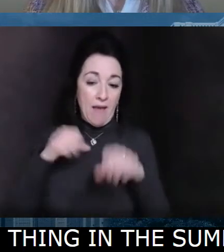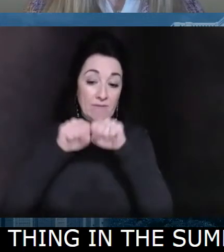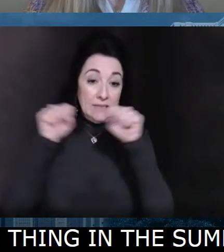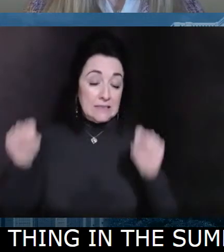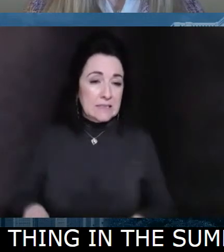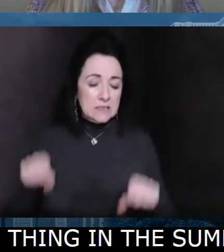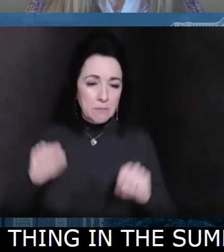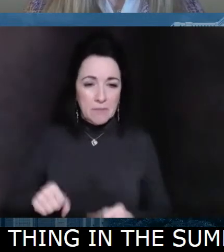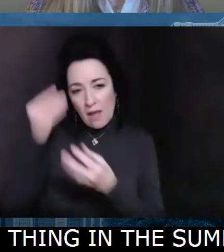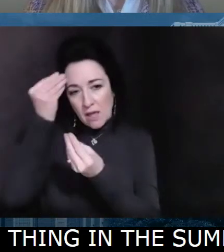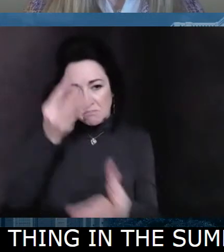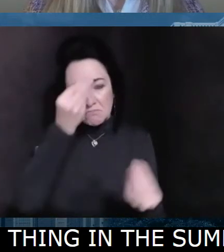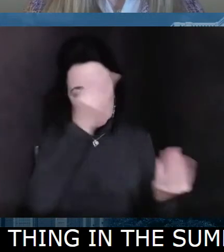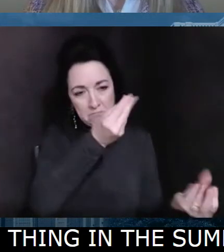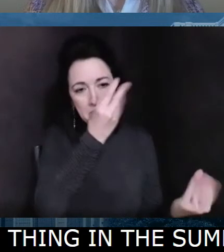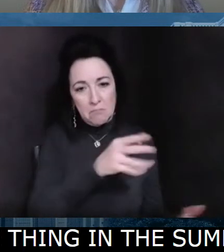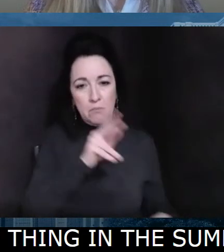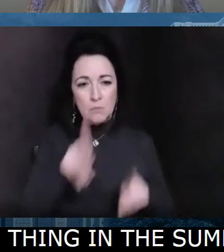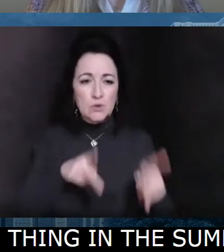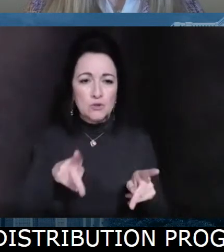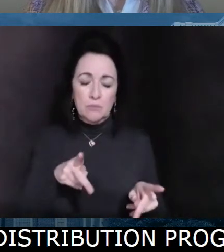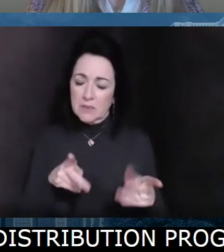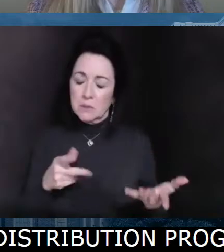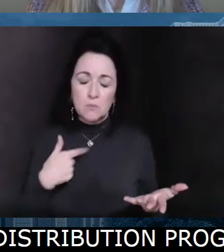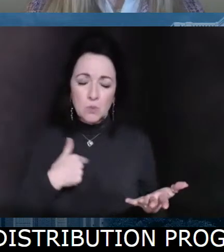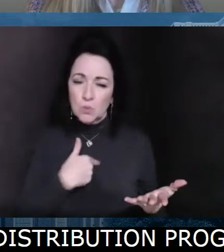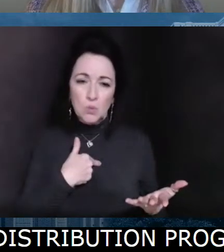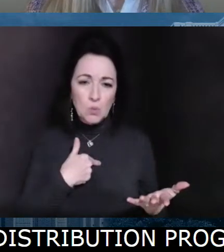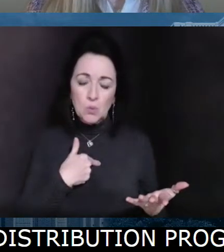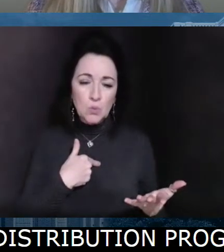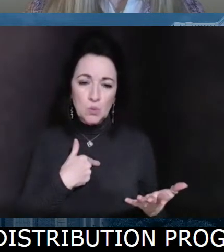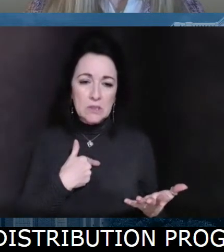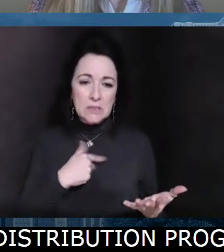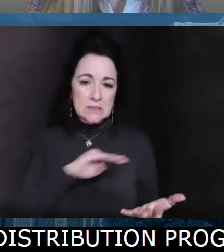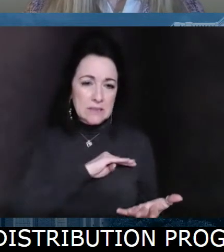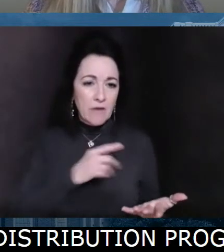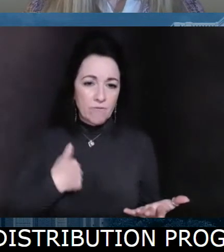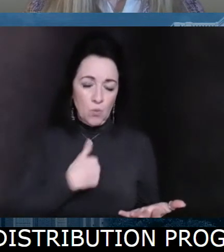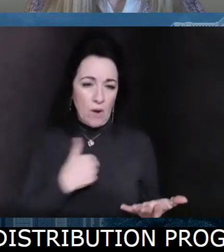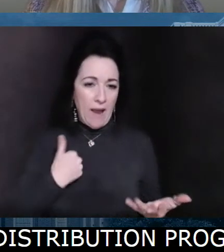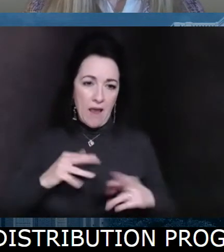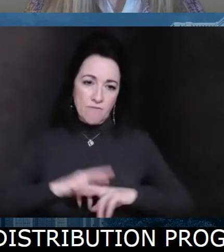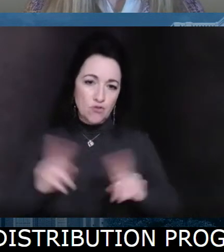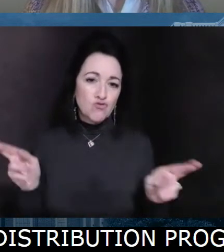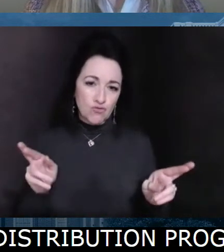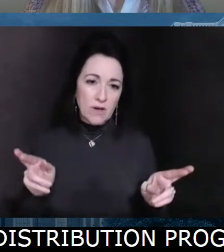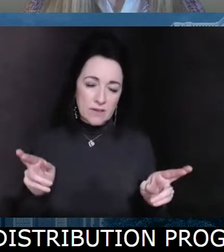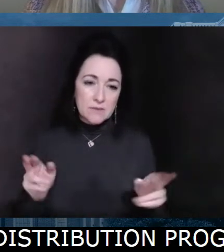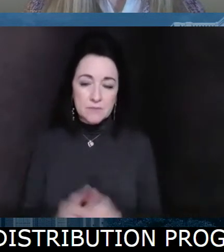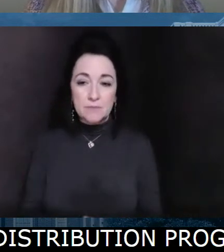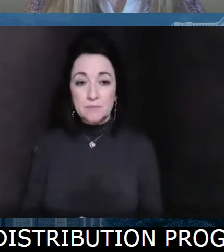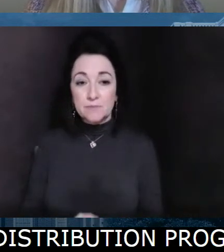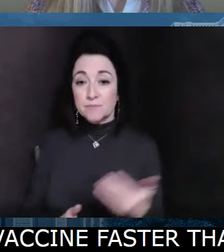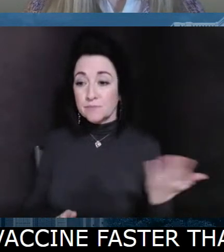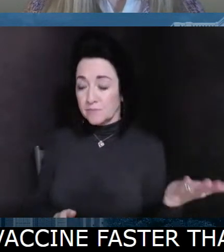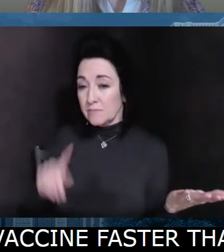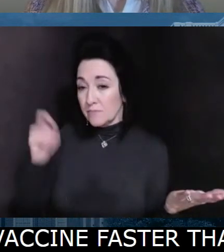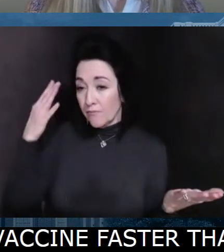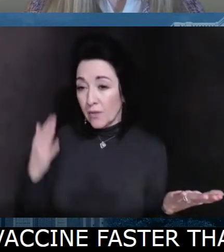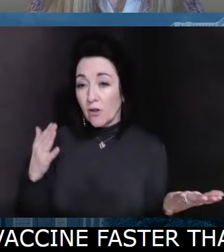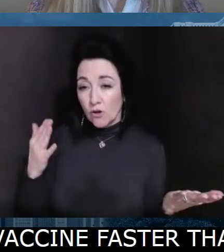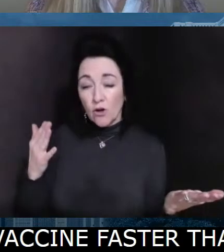state. And that's really the point to end on. We've come a long way, kind of in a month and a half with respect